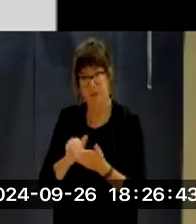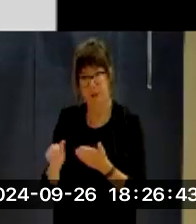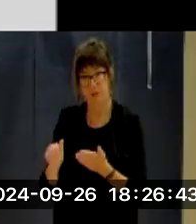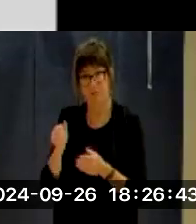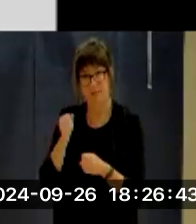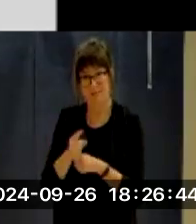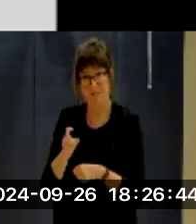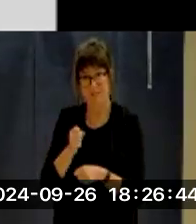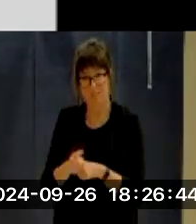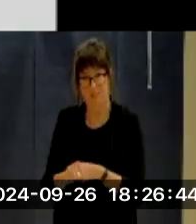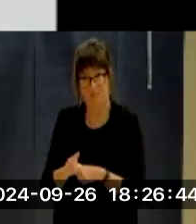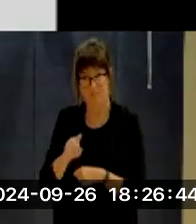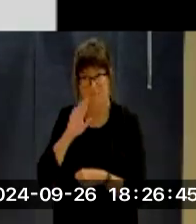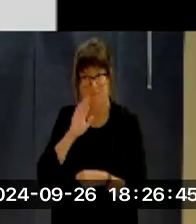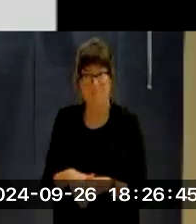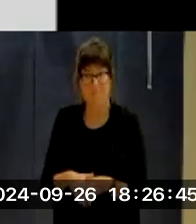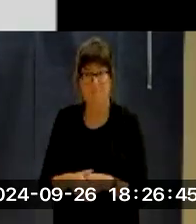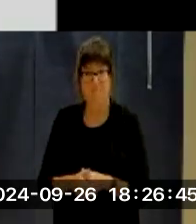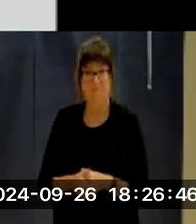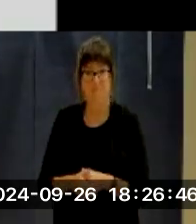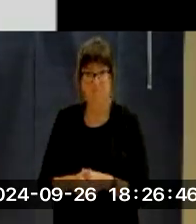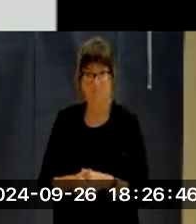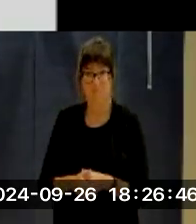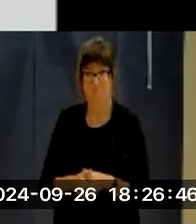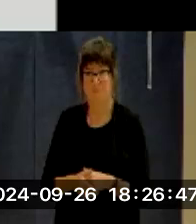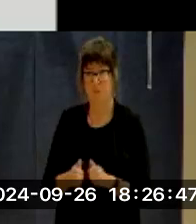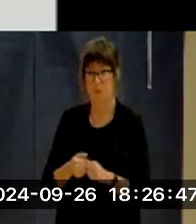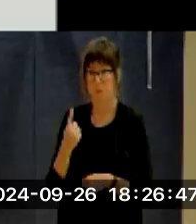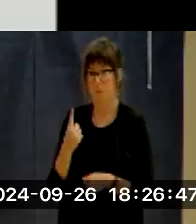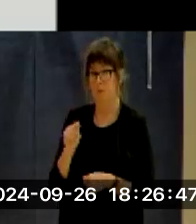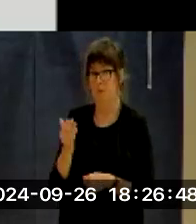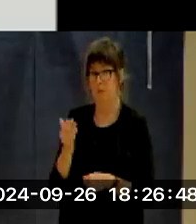$36 billion a year, according to a landmark 2015 study.